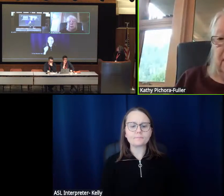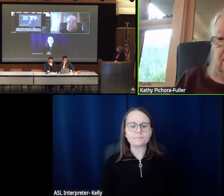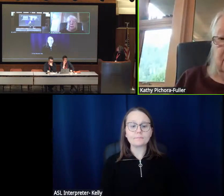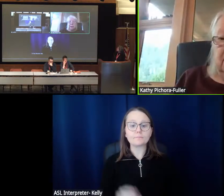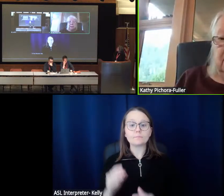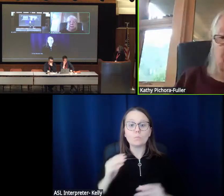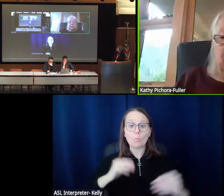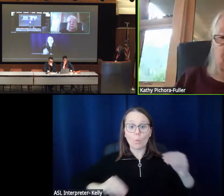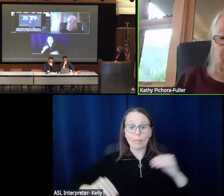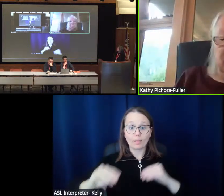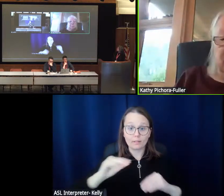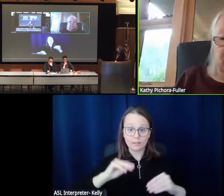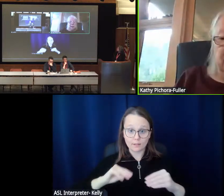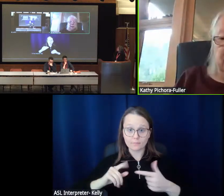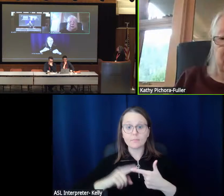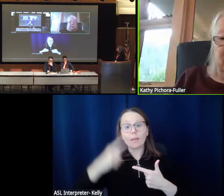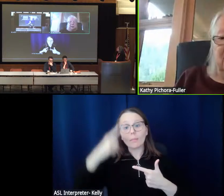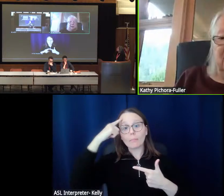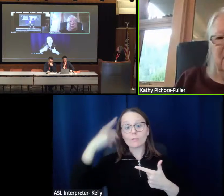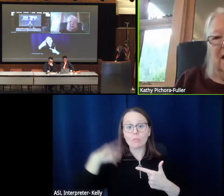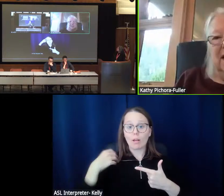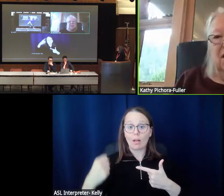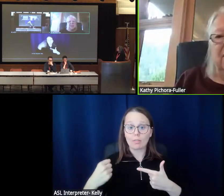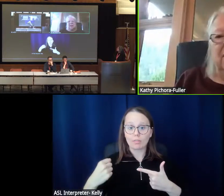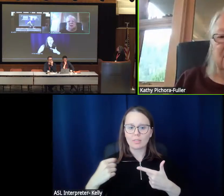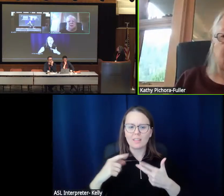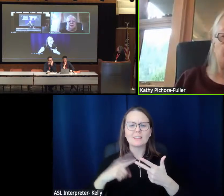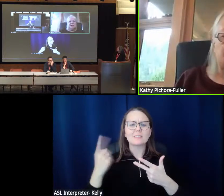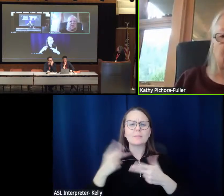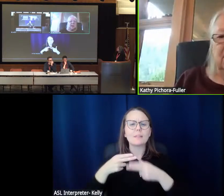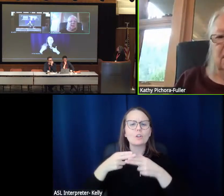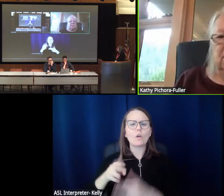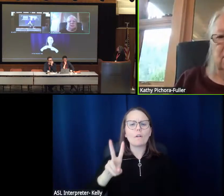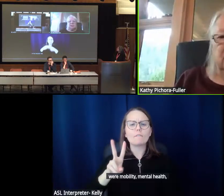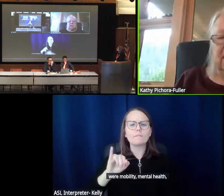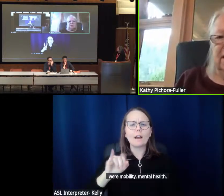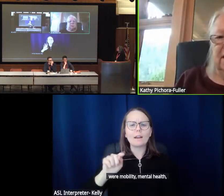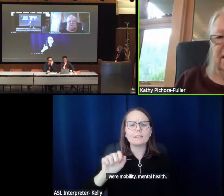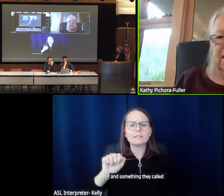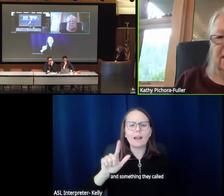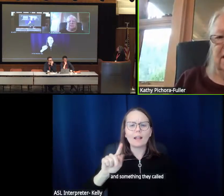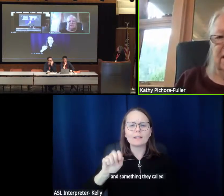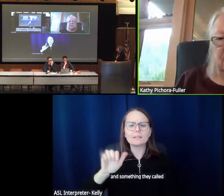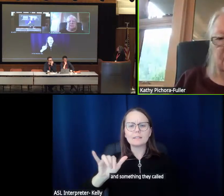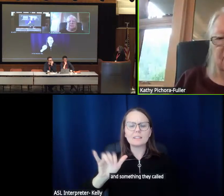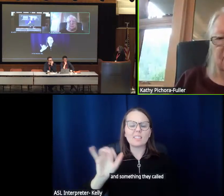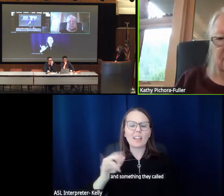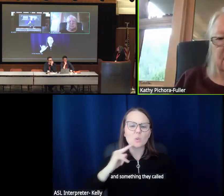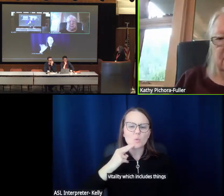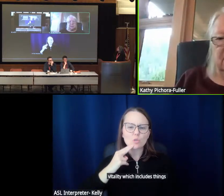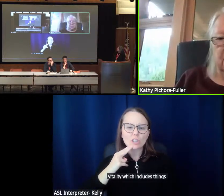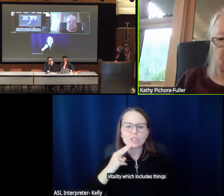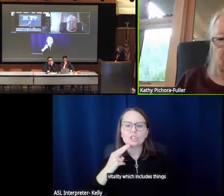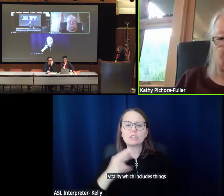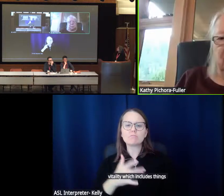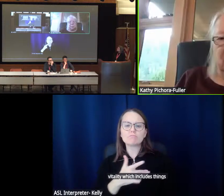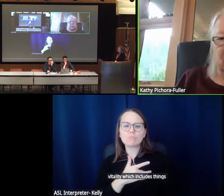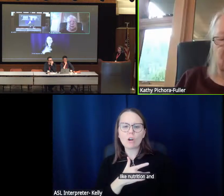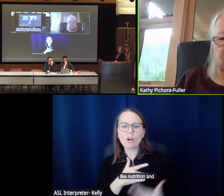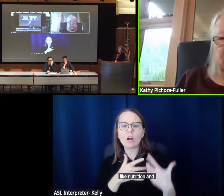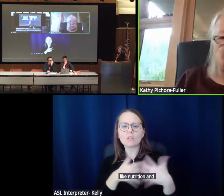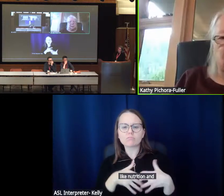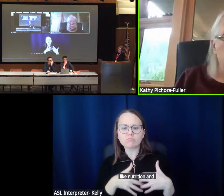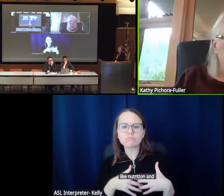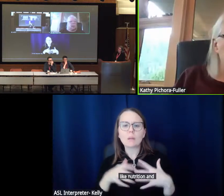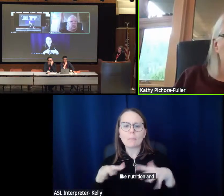mobility, mental health, and something they call vitality, which includes things like nutrition and cardiovascular and metabolic